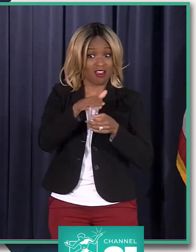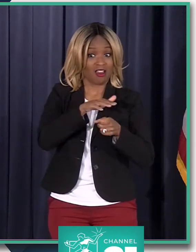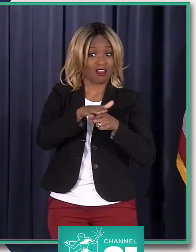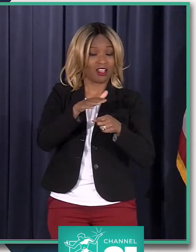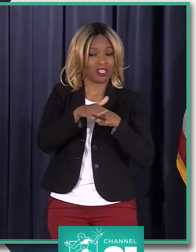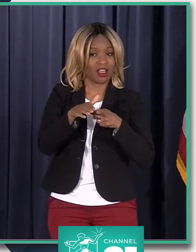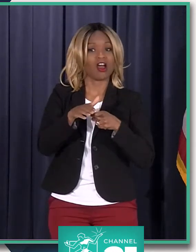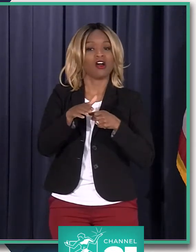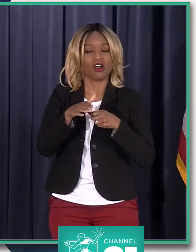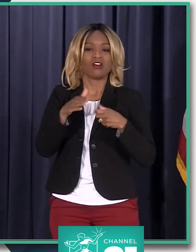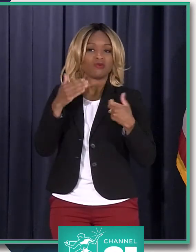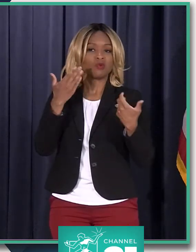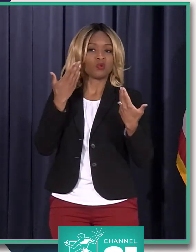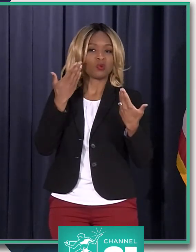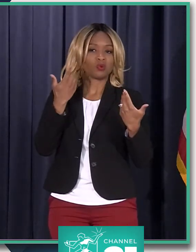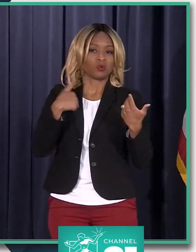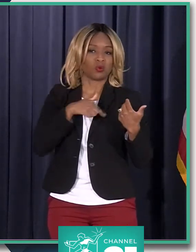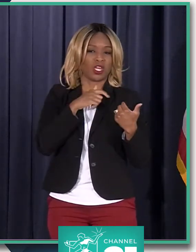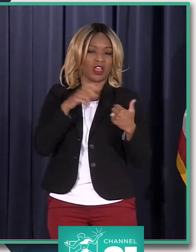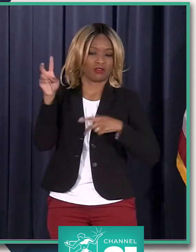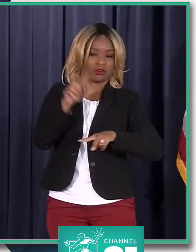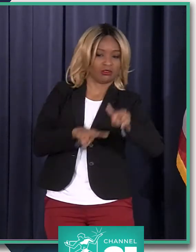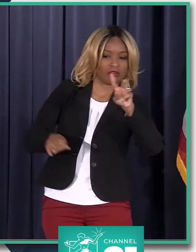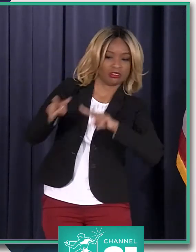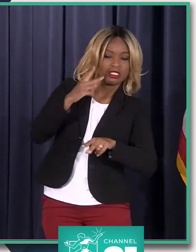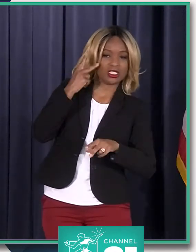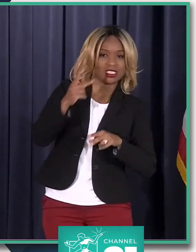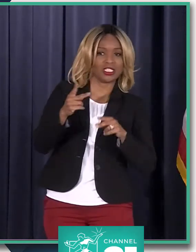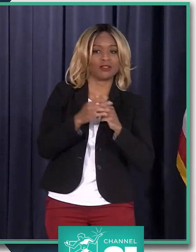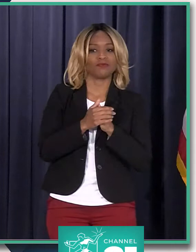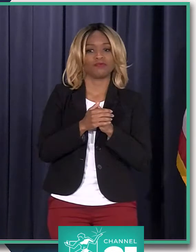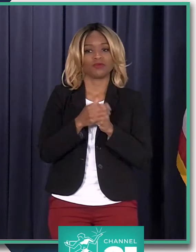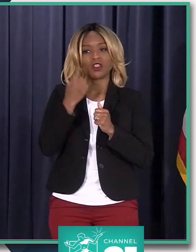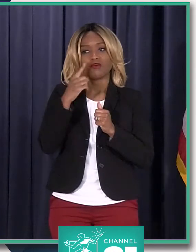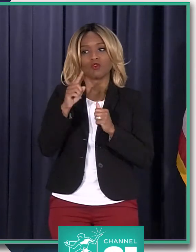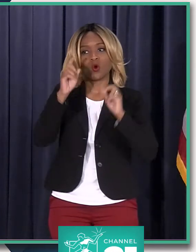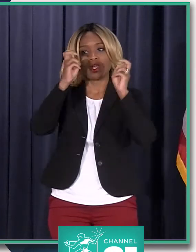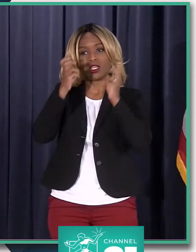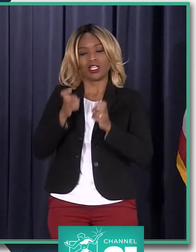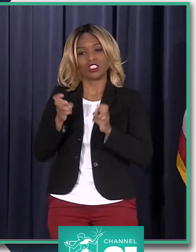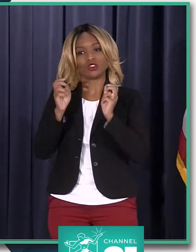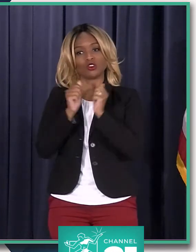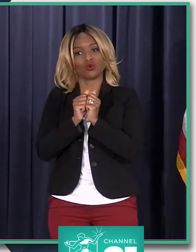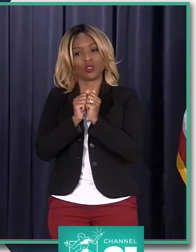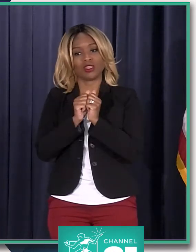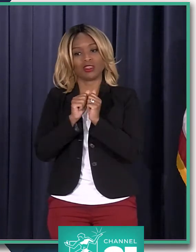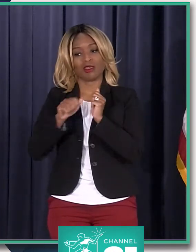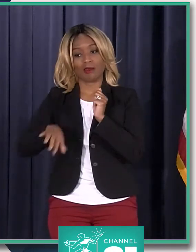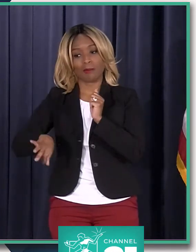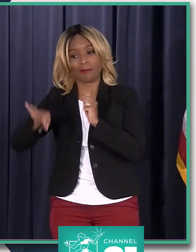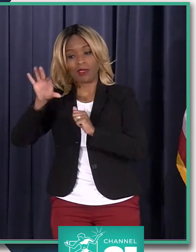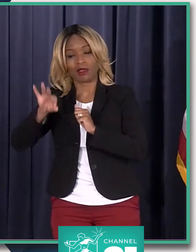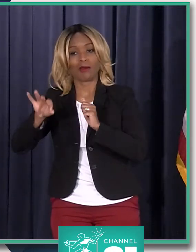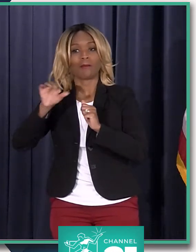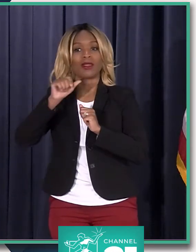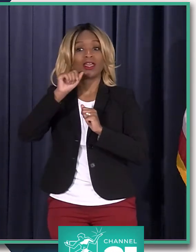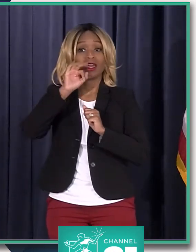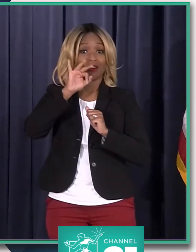a standard, we'll take a look at that now. As far as issues with your pickup, if it's